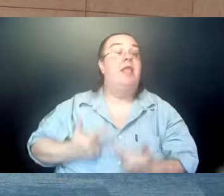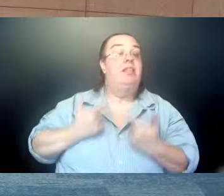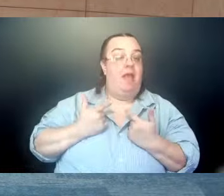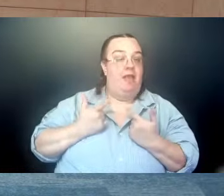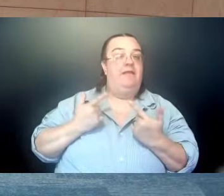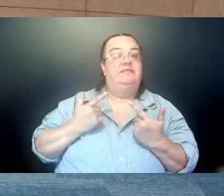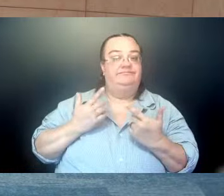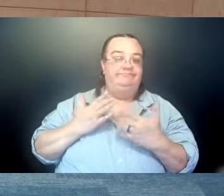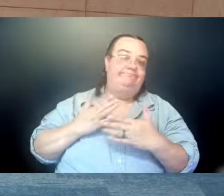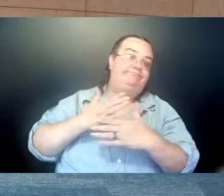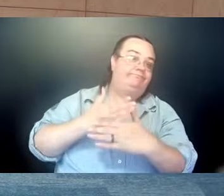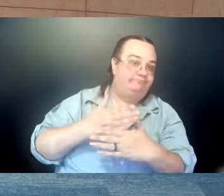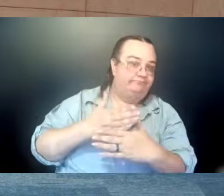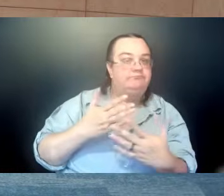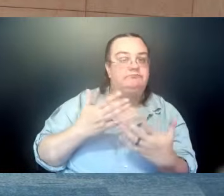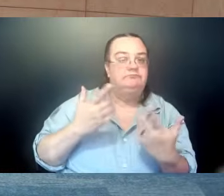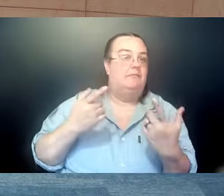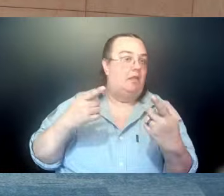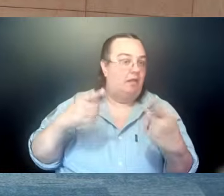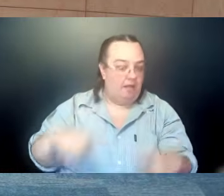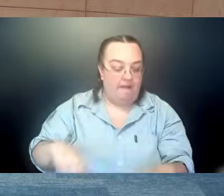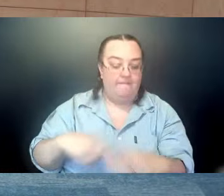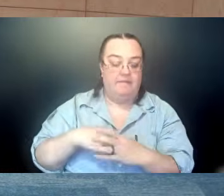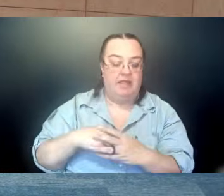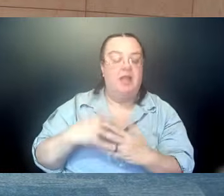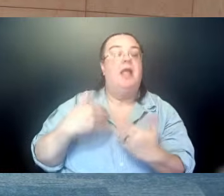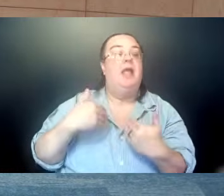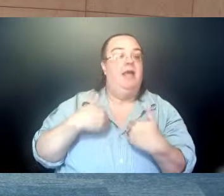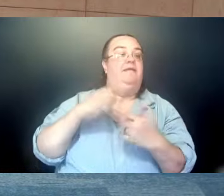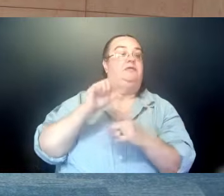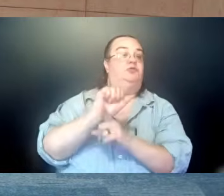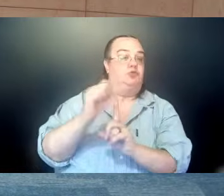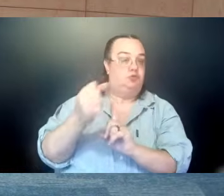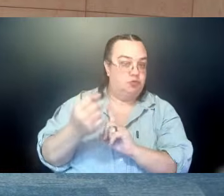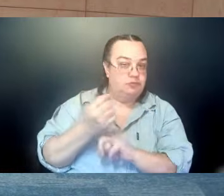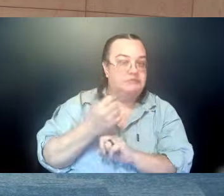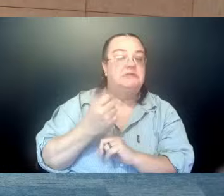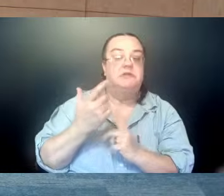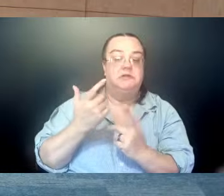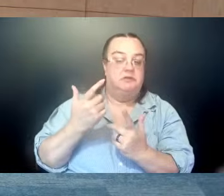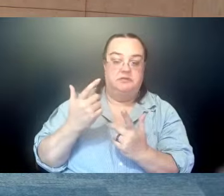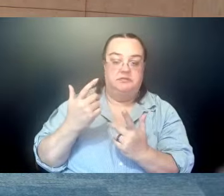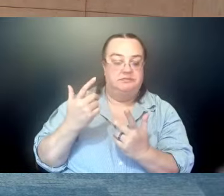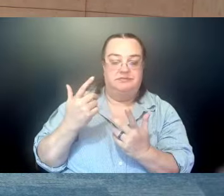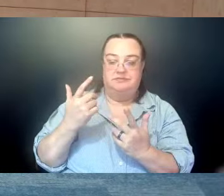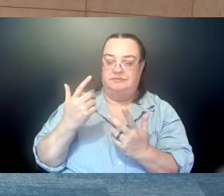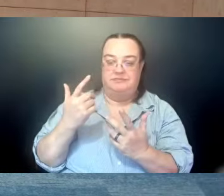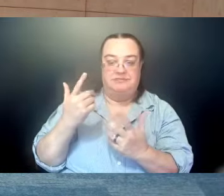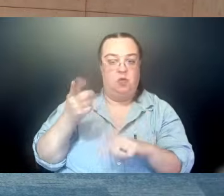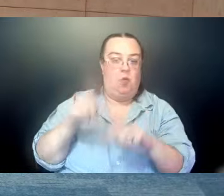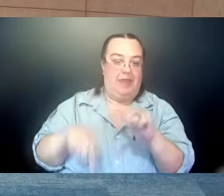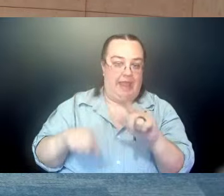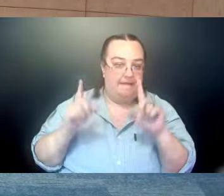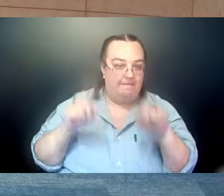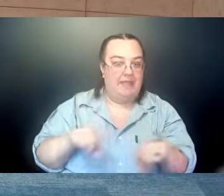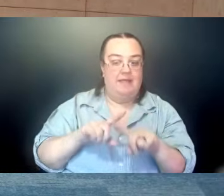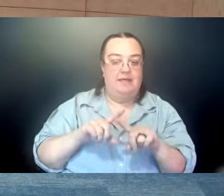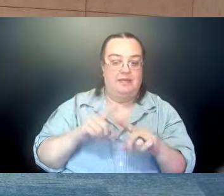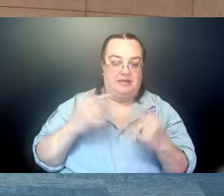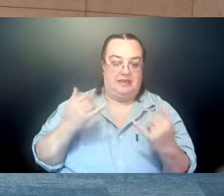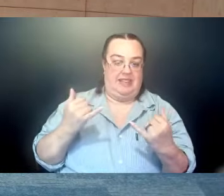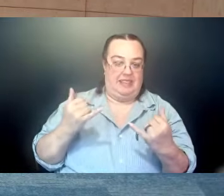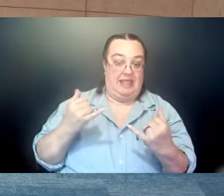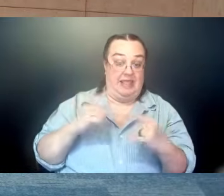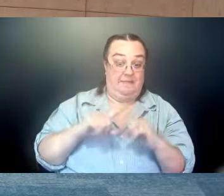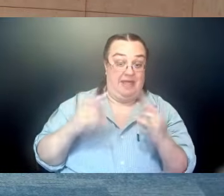that there is circumstances by which you cannot be here, that in this day and age of